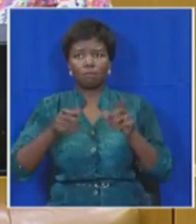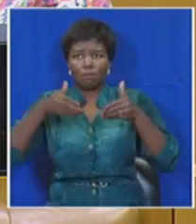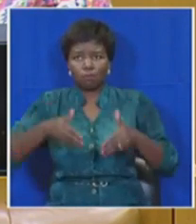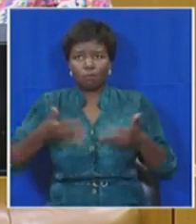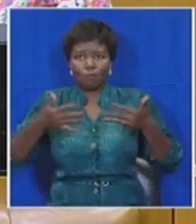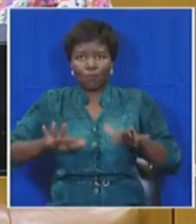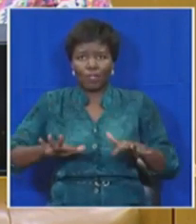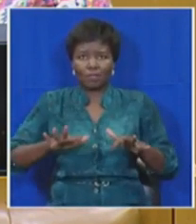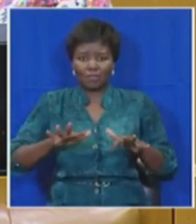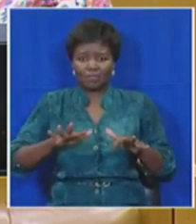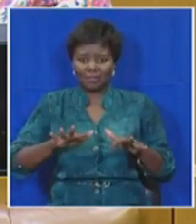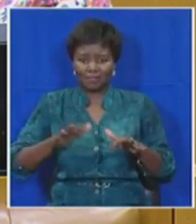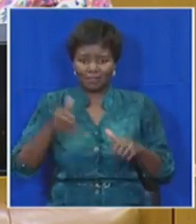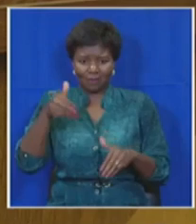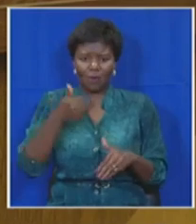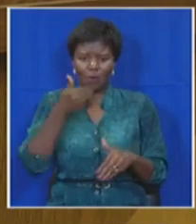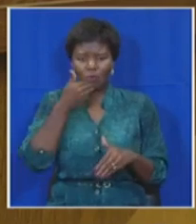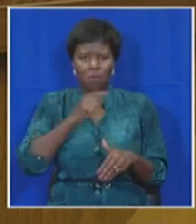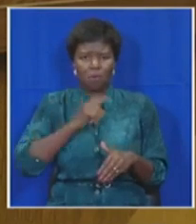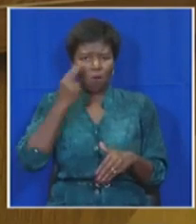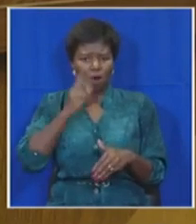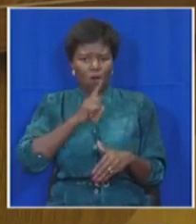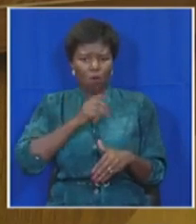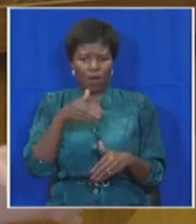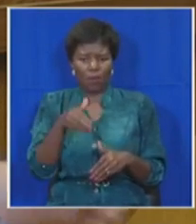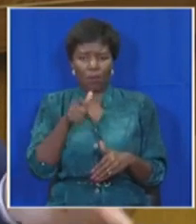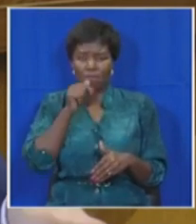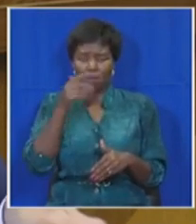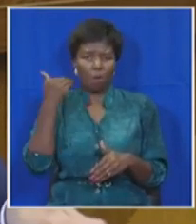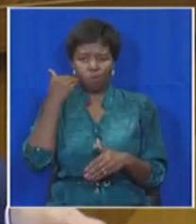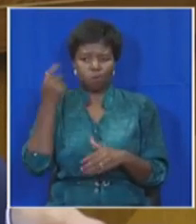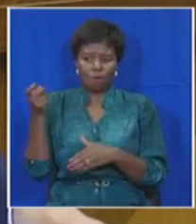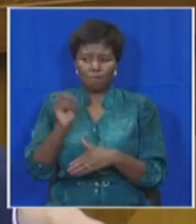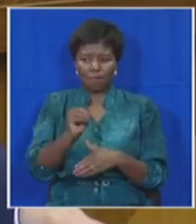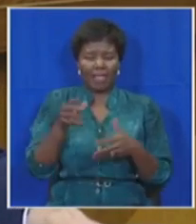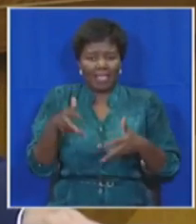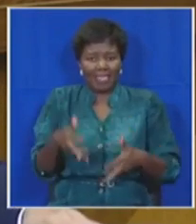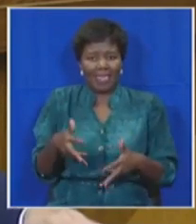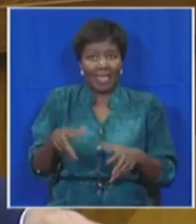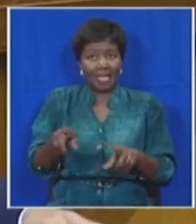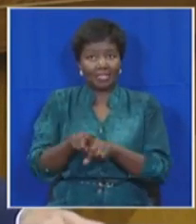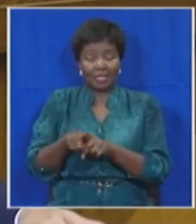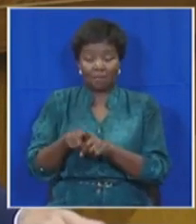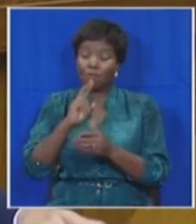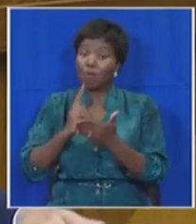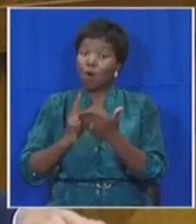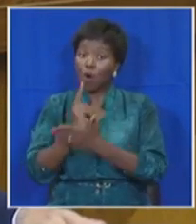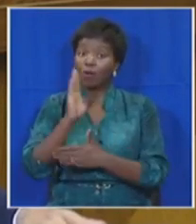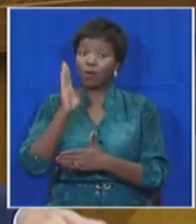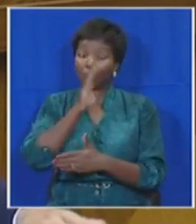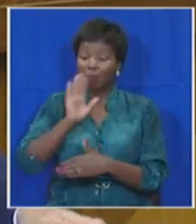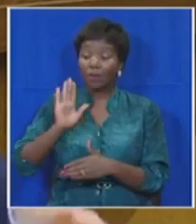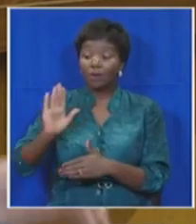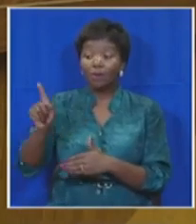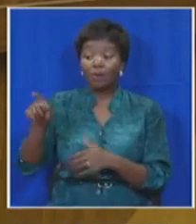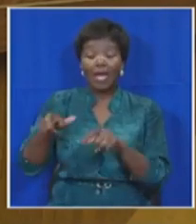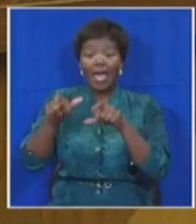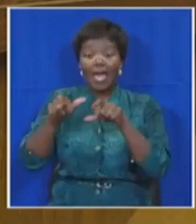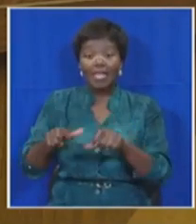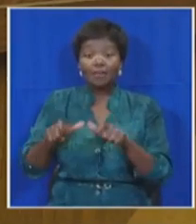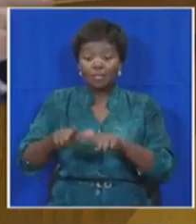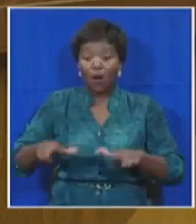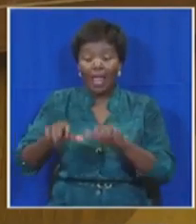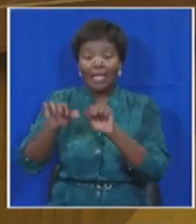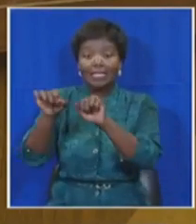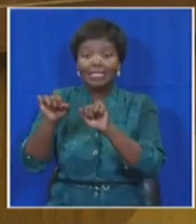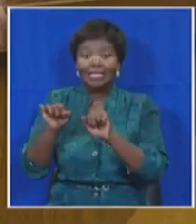present. I wonder why. Obviously, a bit embarrassed to bring him here. But he also wasn't completely honest in terms of the Cape Town land deal. Yes,